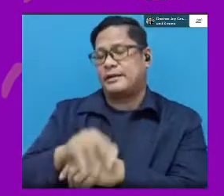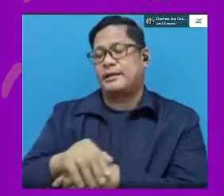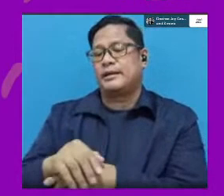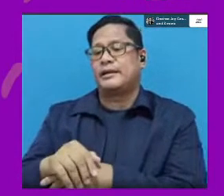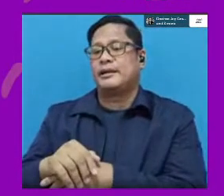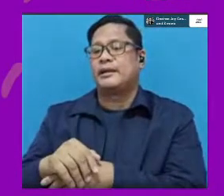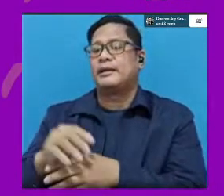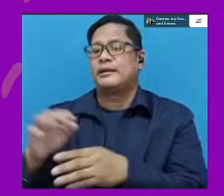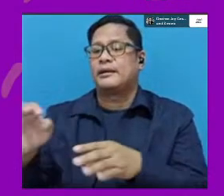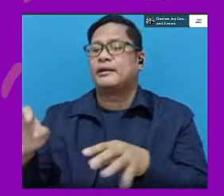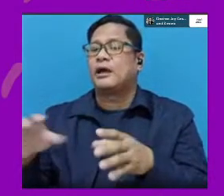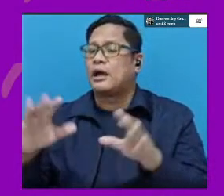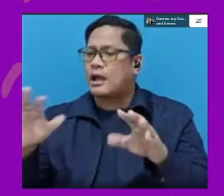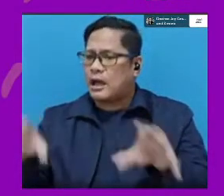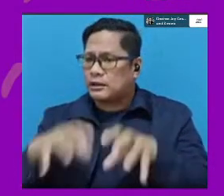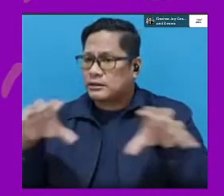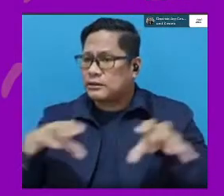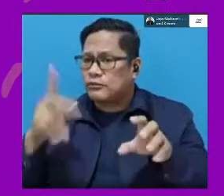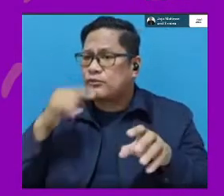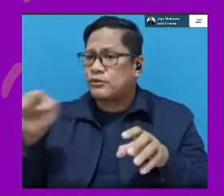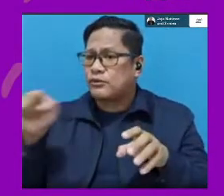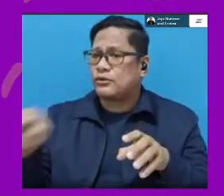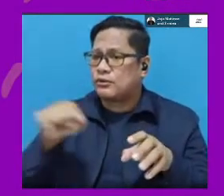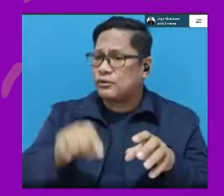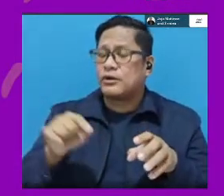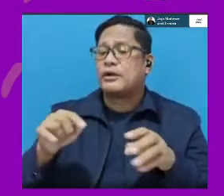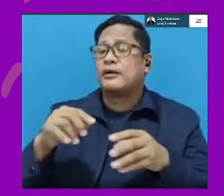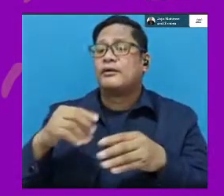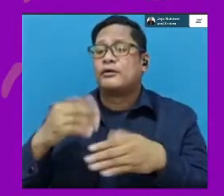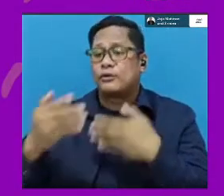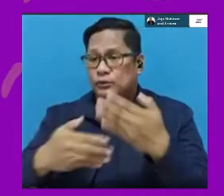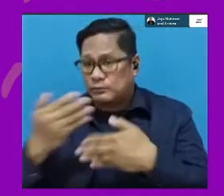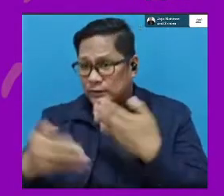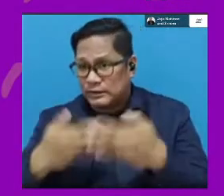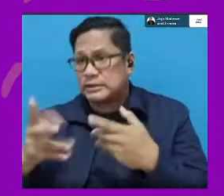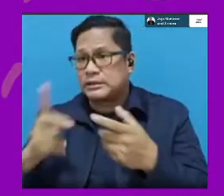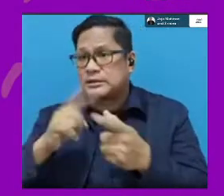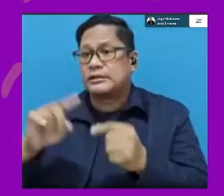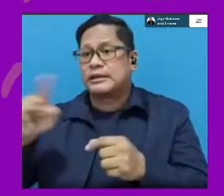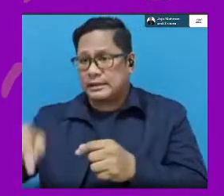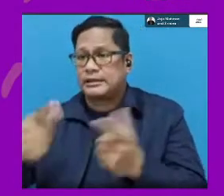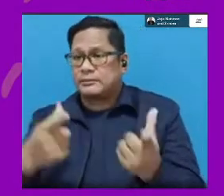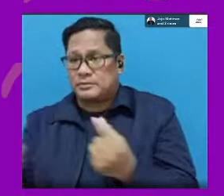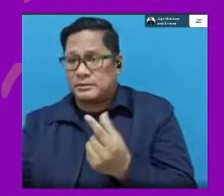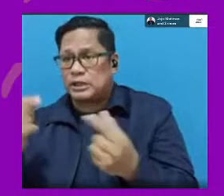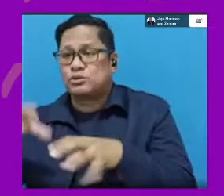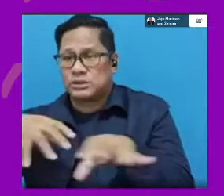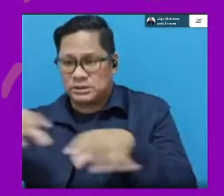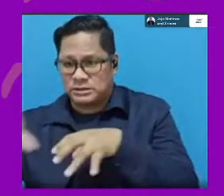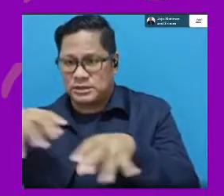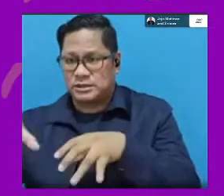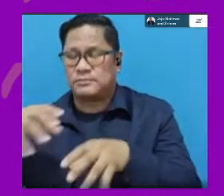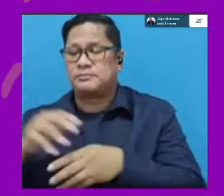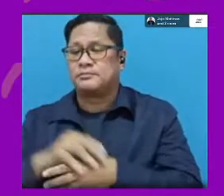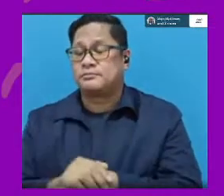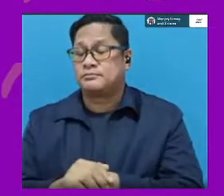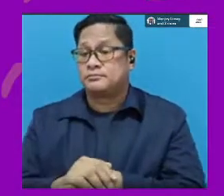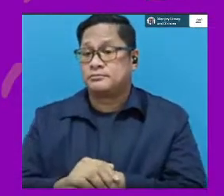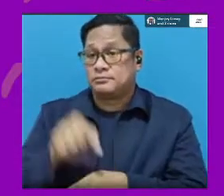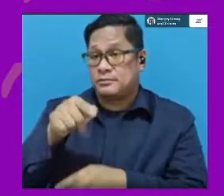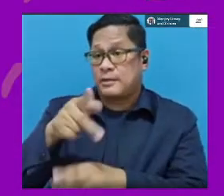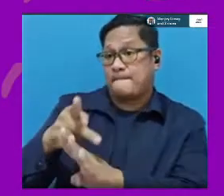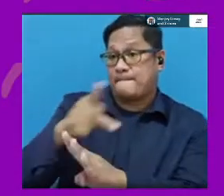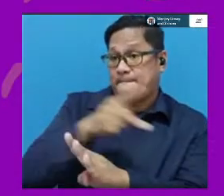preparatory activities for the pre-implementation phase, and the implementation activities. For the